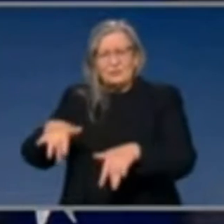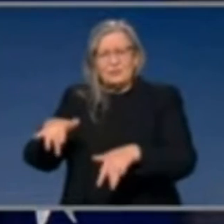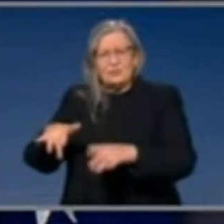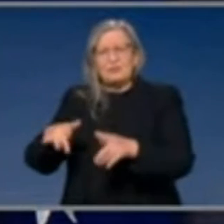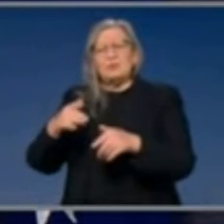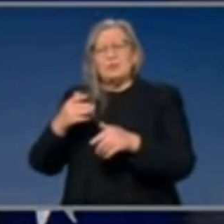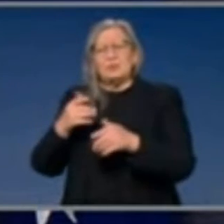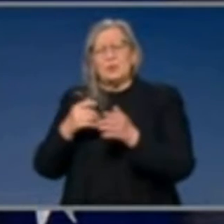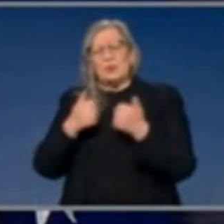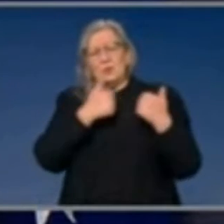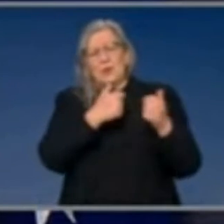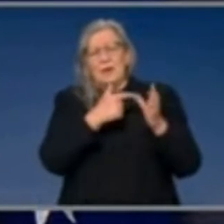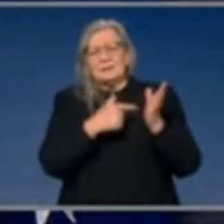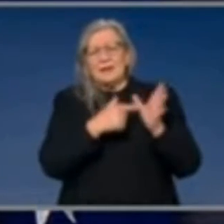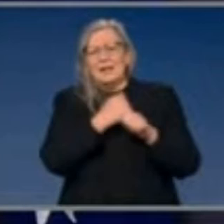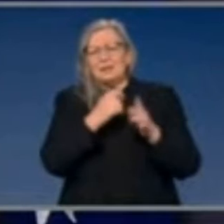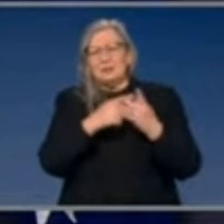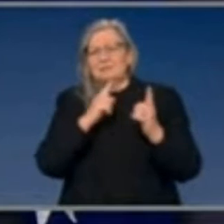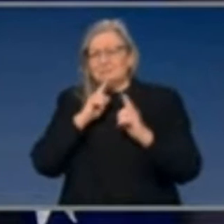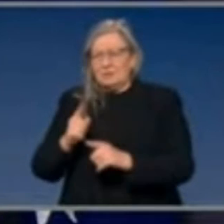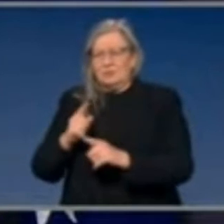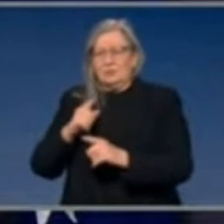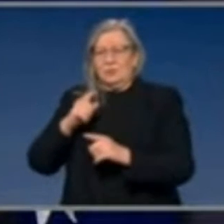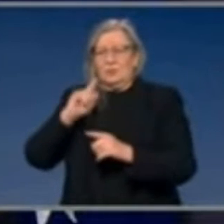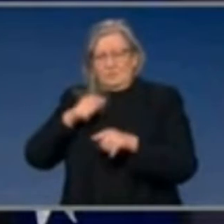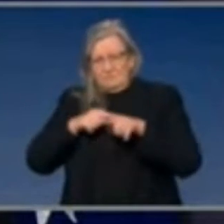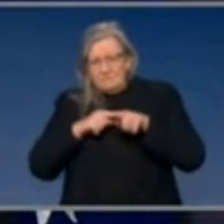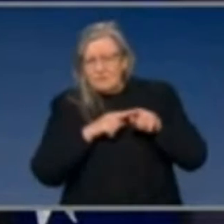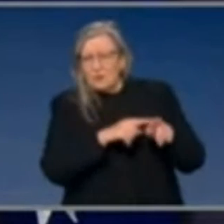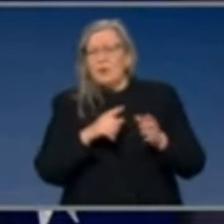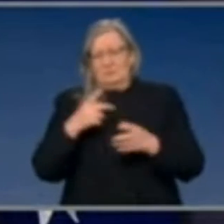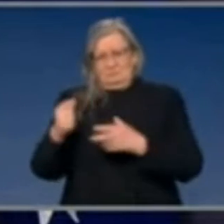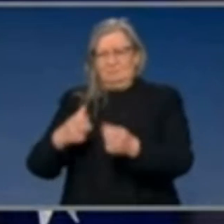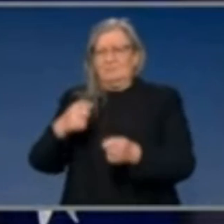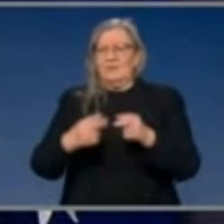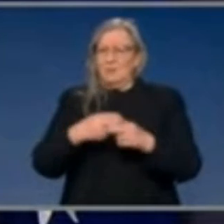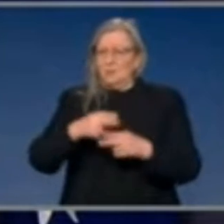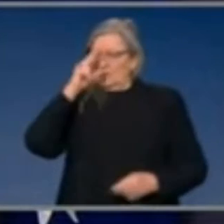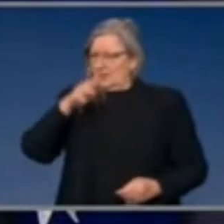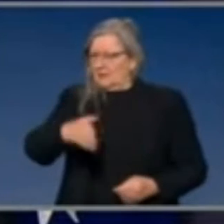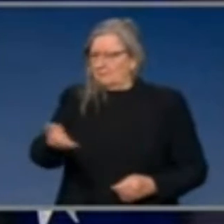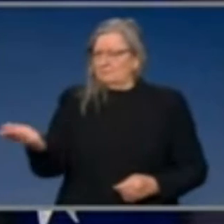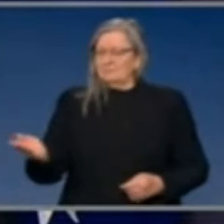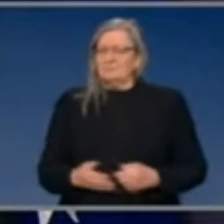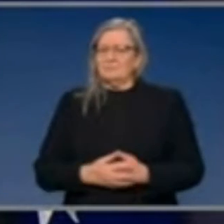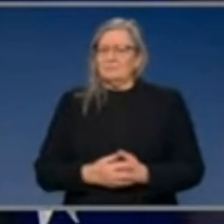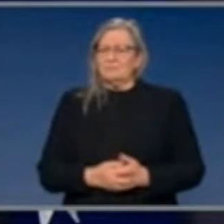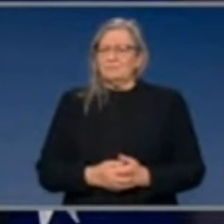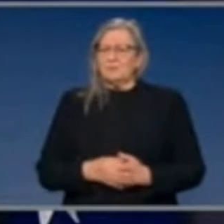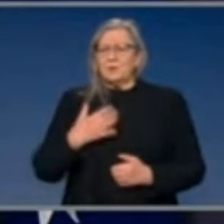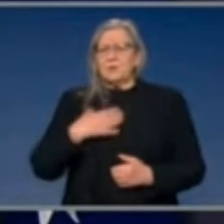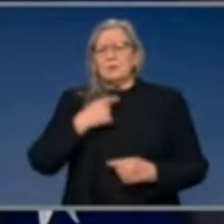we'll follow through with that plan to vaccinate children in that age group. An important point to make about children and